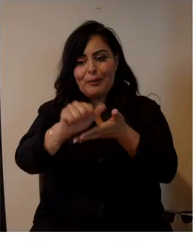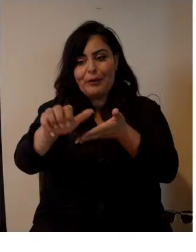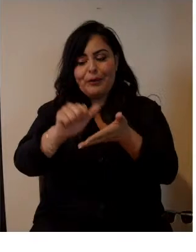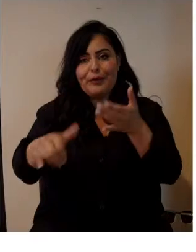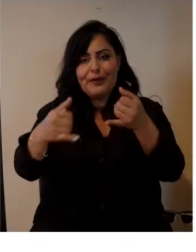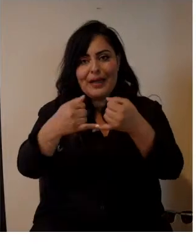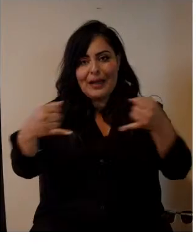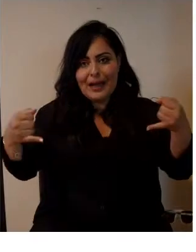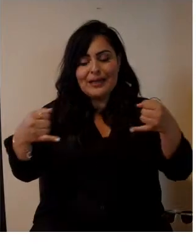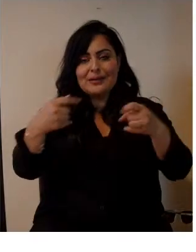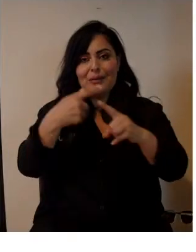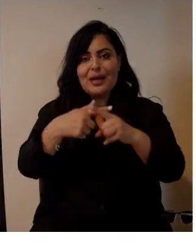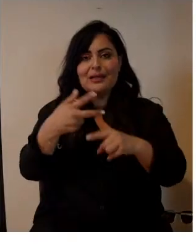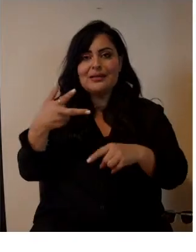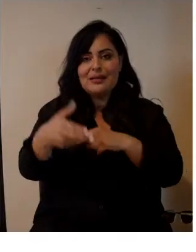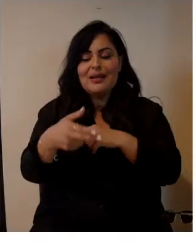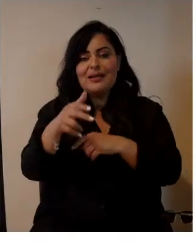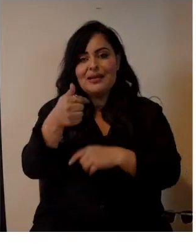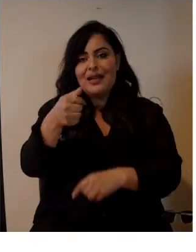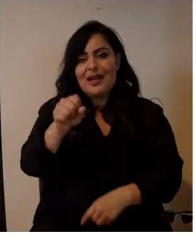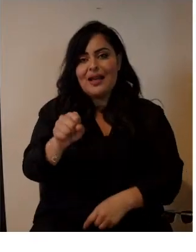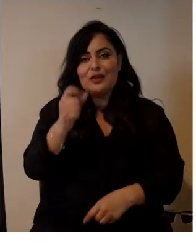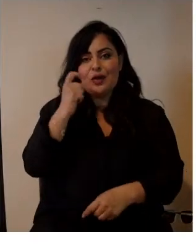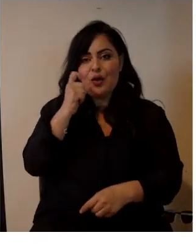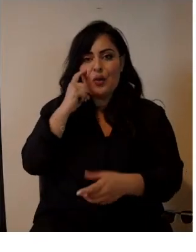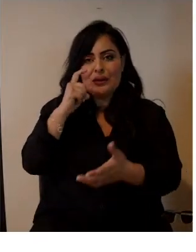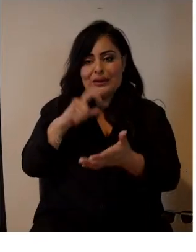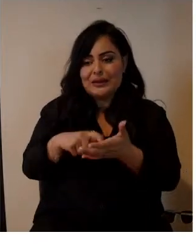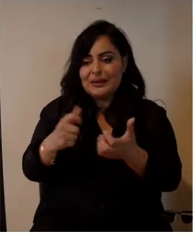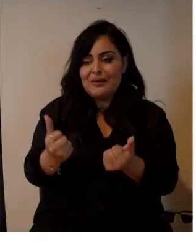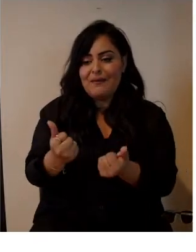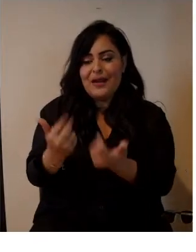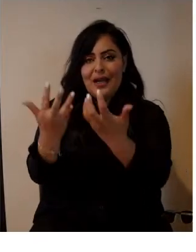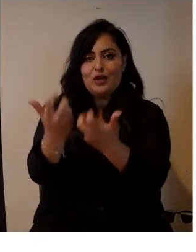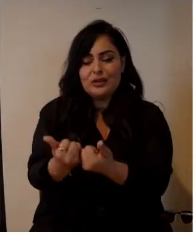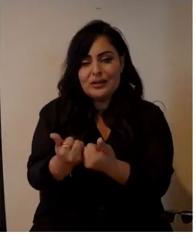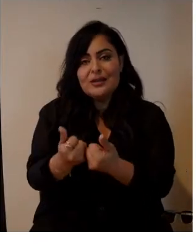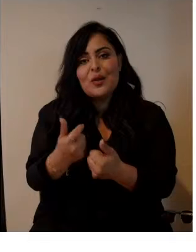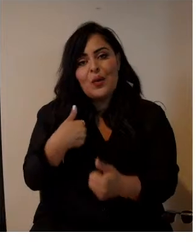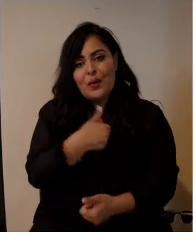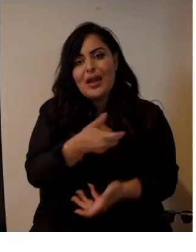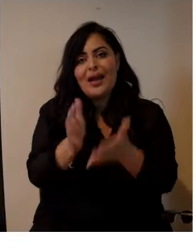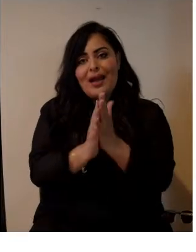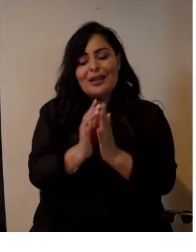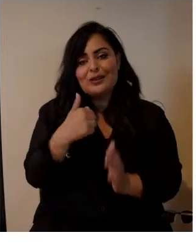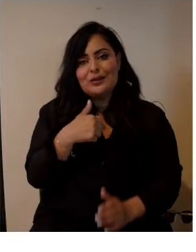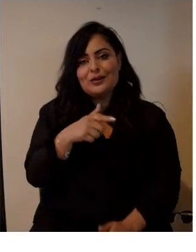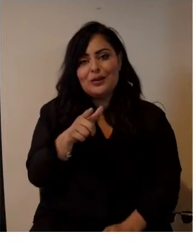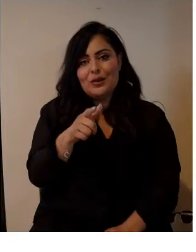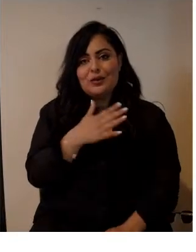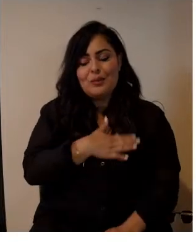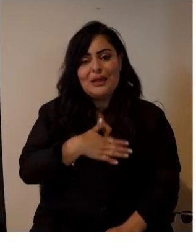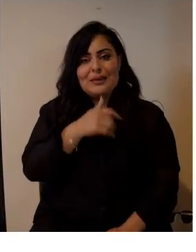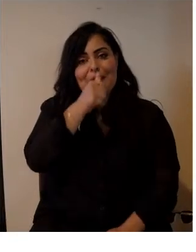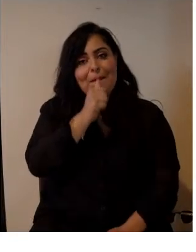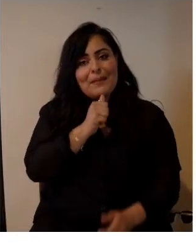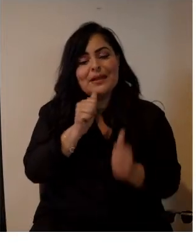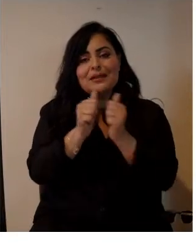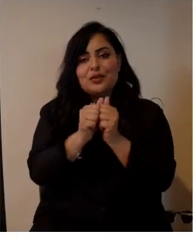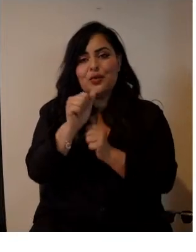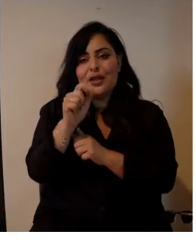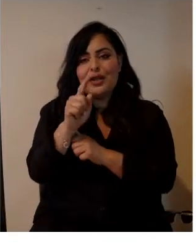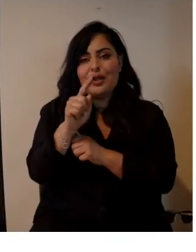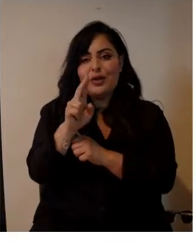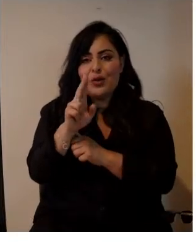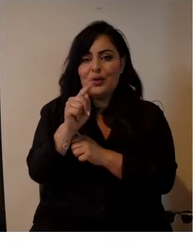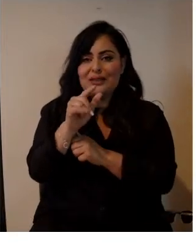cut off the gas so you don't see those flares happening any longer. So we would ask that you be patient with the utility companies. We know they're